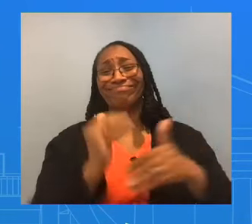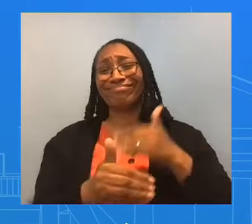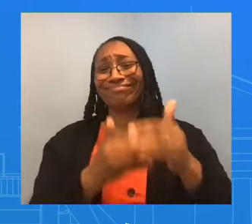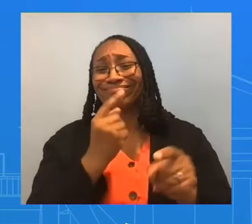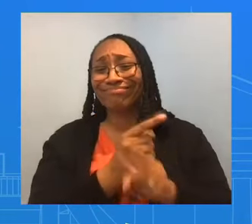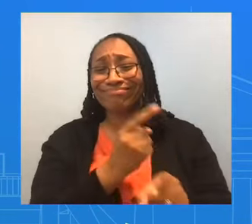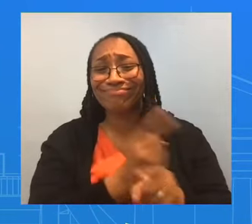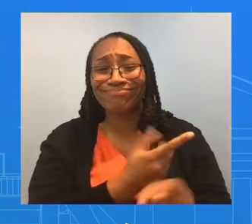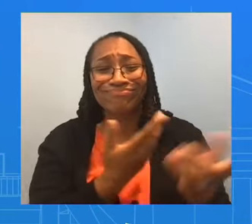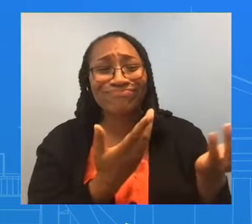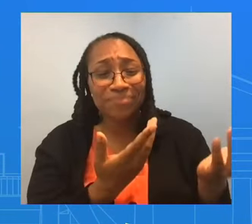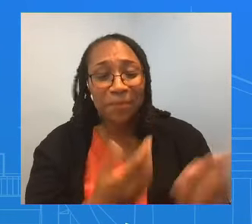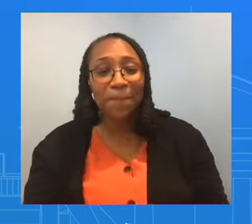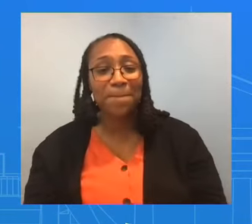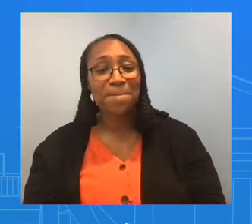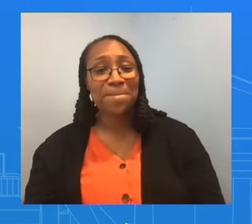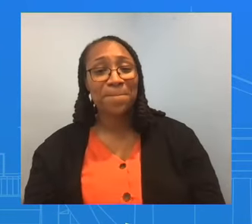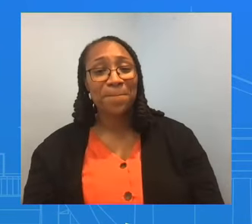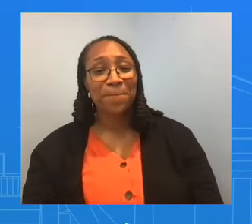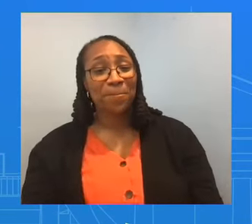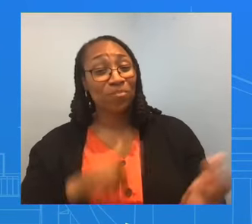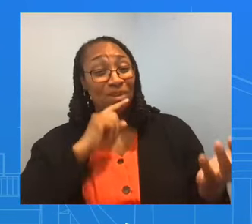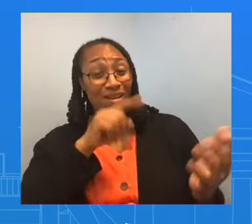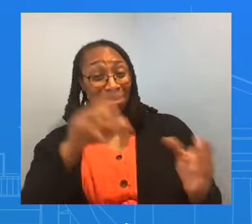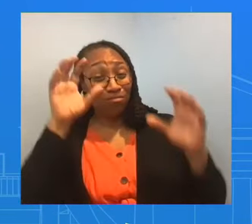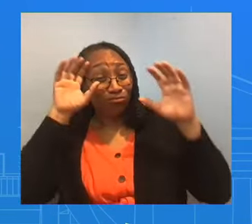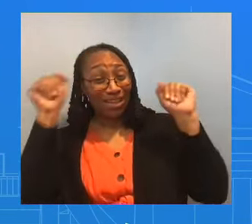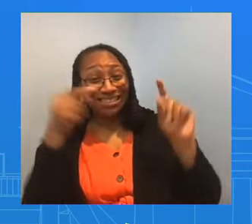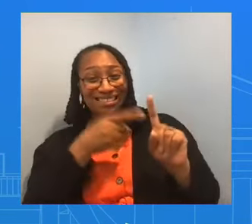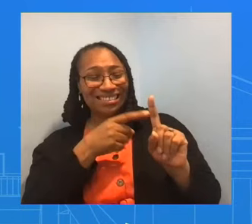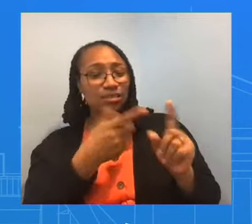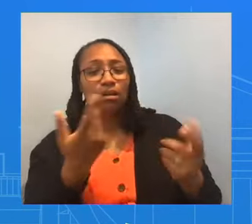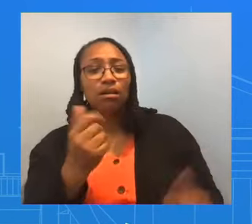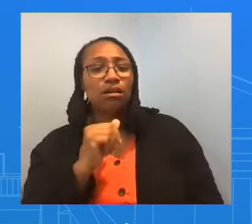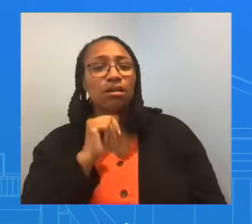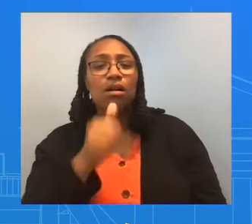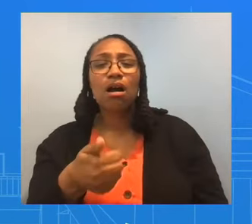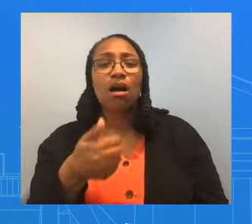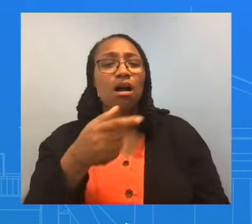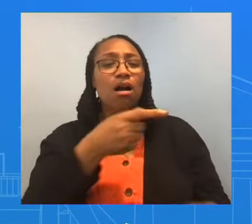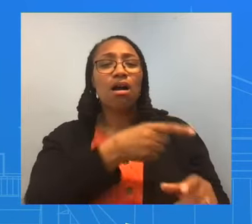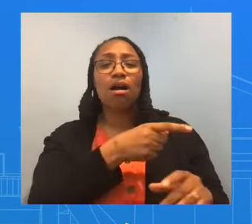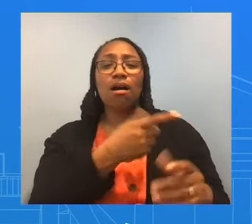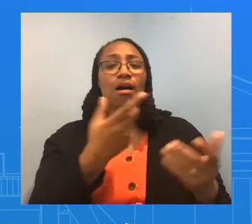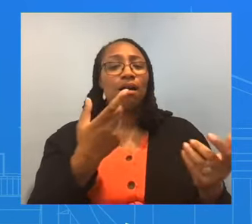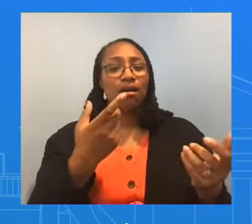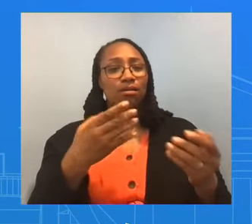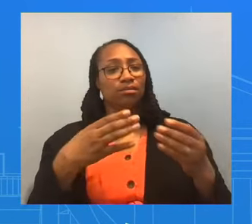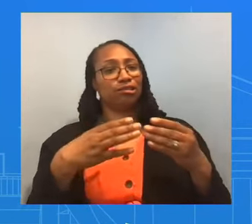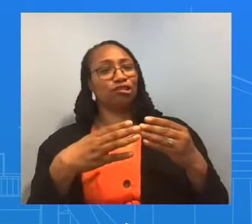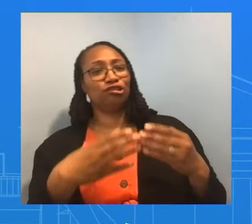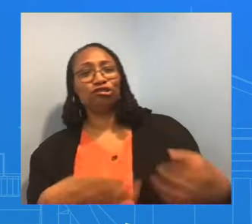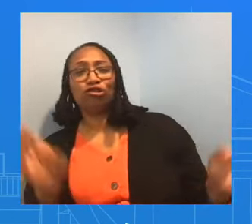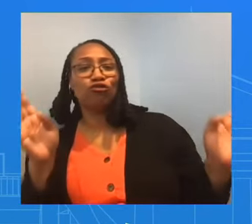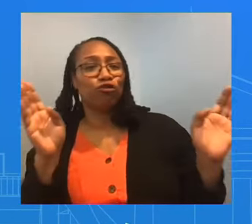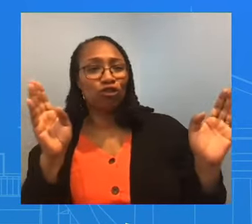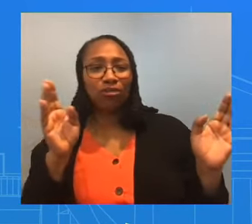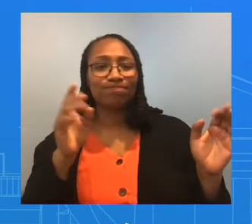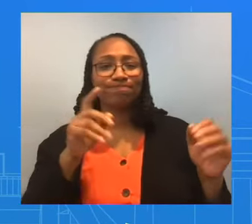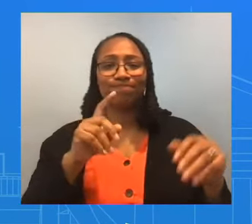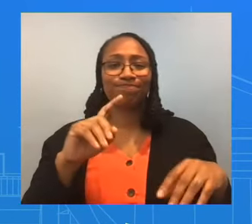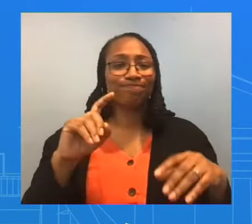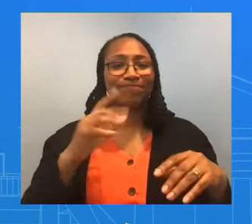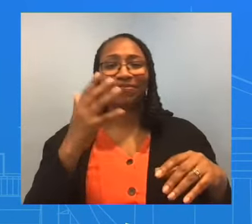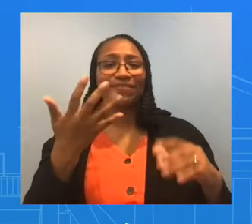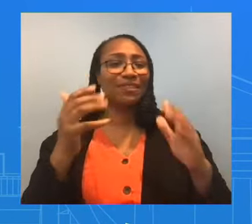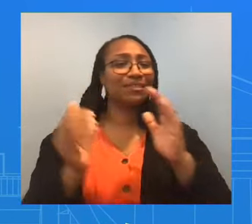general anesthesia. The 25th Amendment certainly was not invoked, and he received local anesthesia for the procedure, so I can certainly share